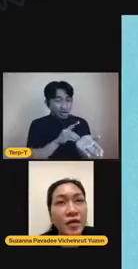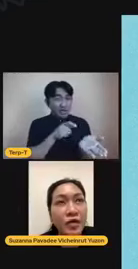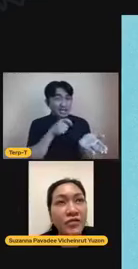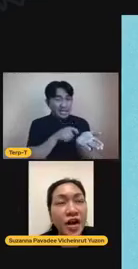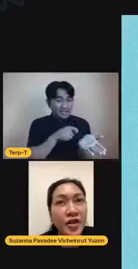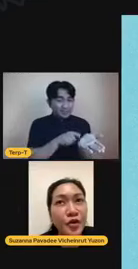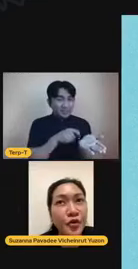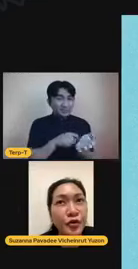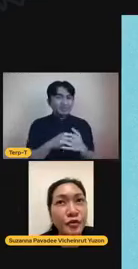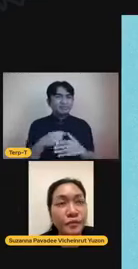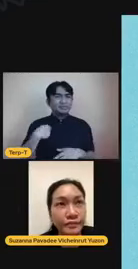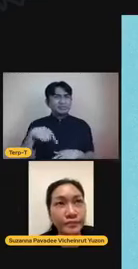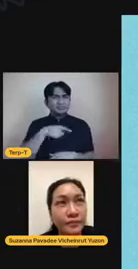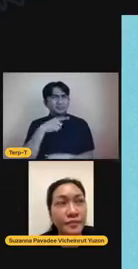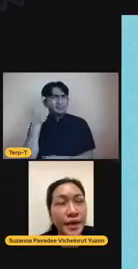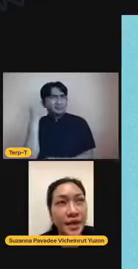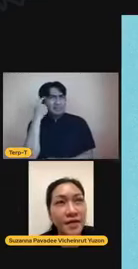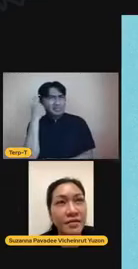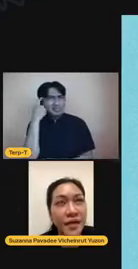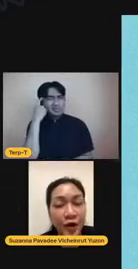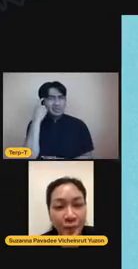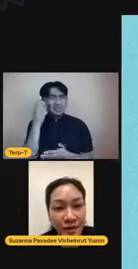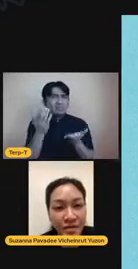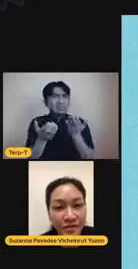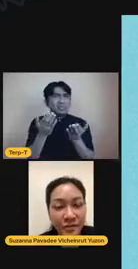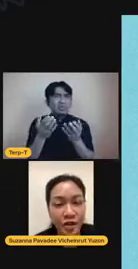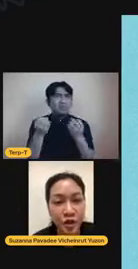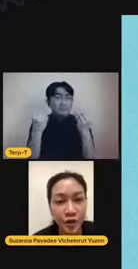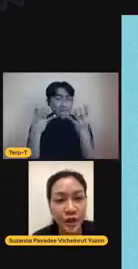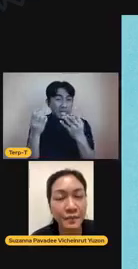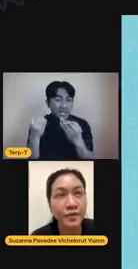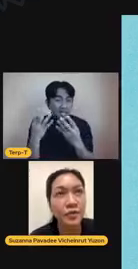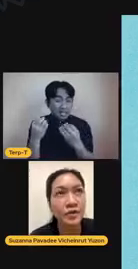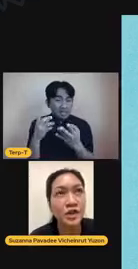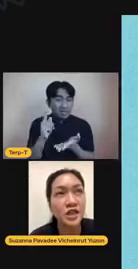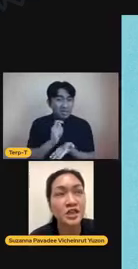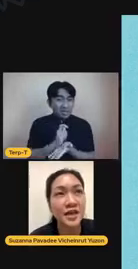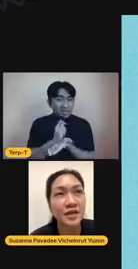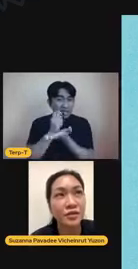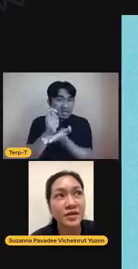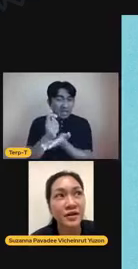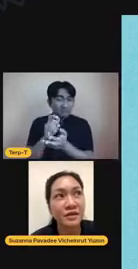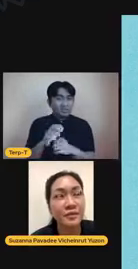I think we've gone through many therapists with Joey. I mean,